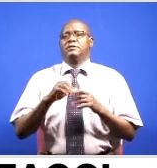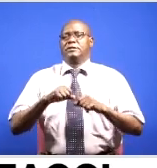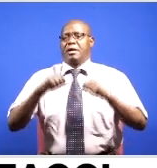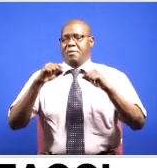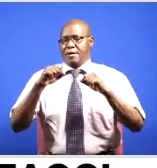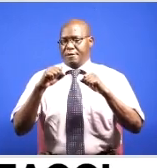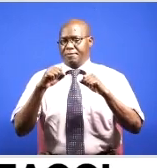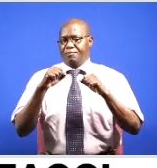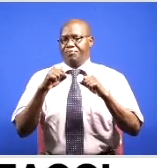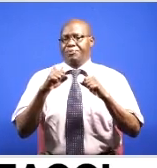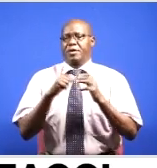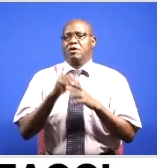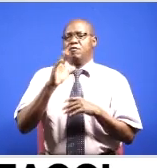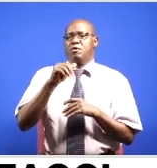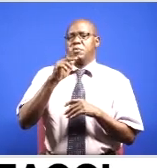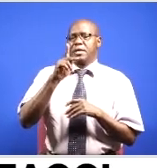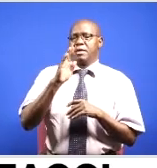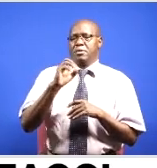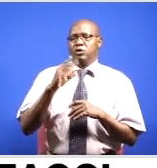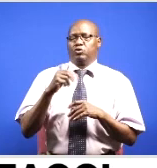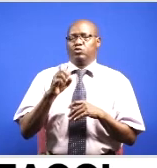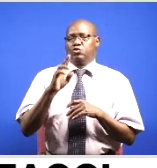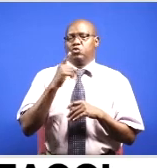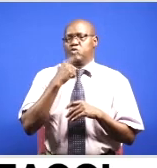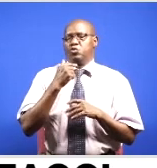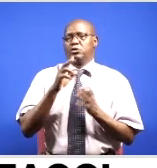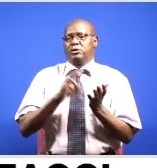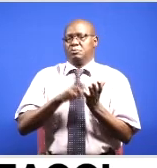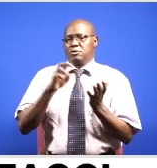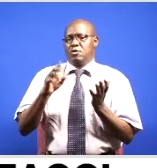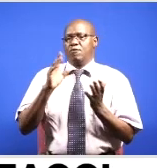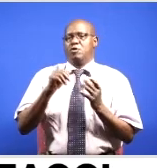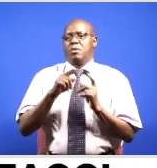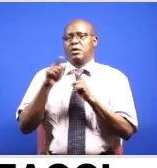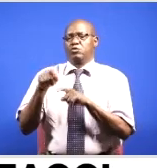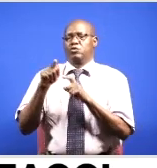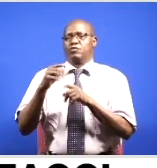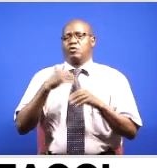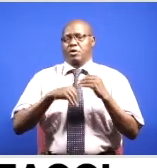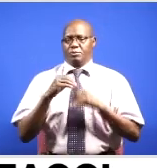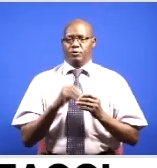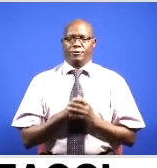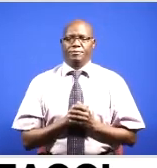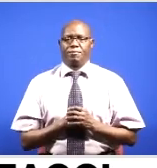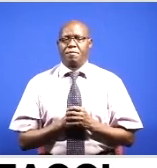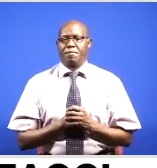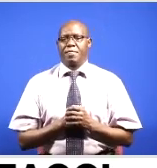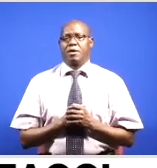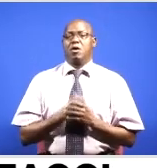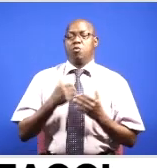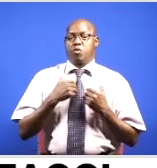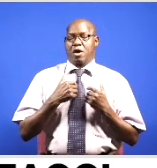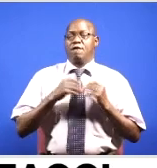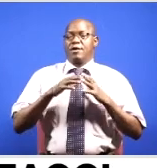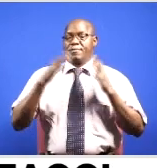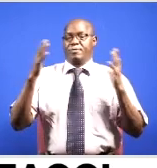who stepped down in 2017 following massive corruption allegations. We have a big God, so we are going